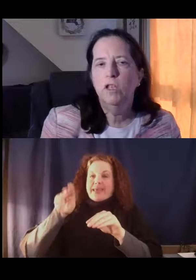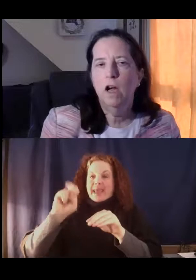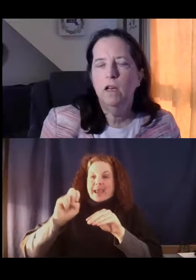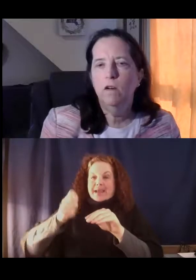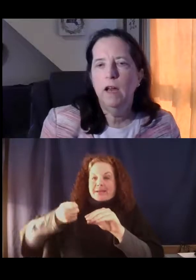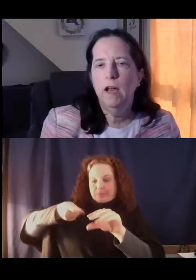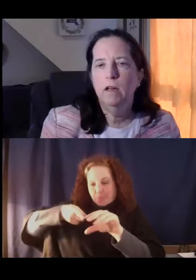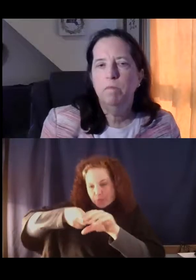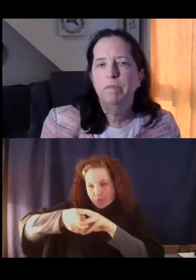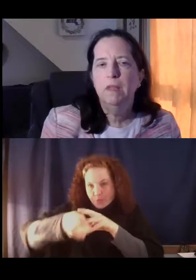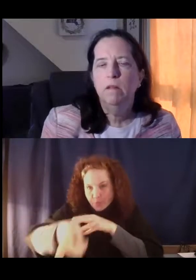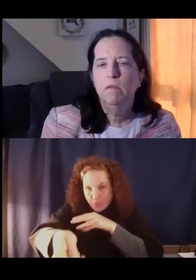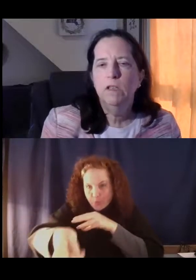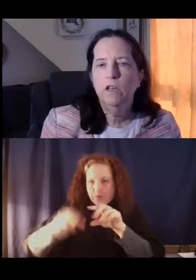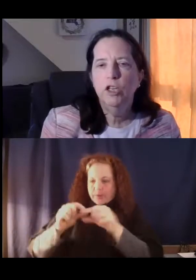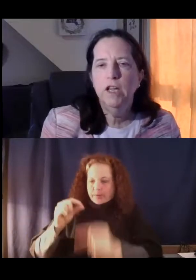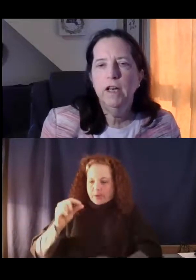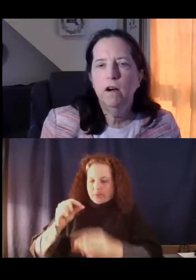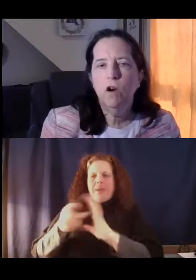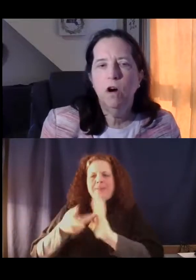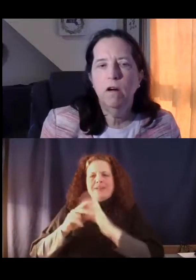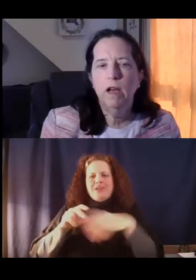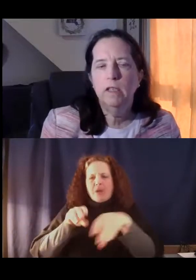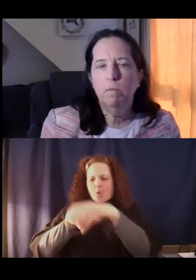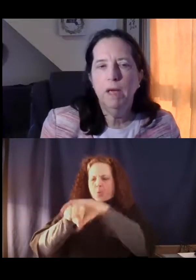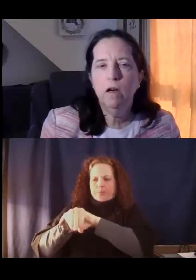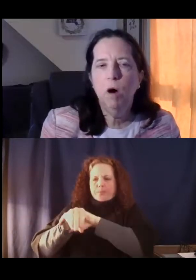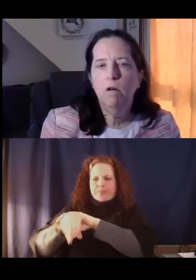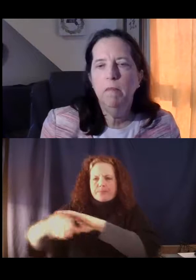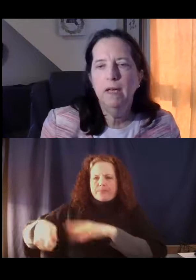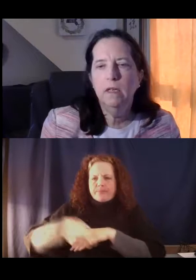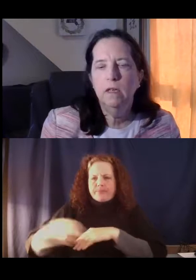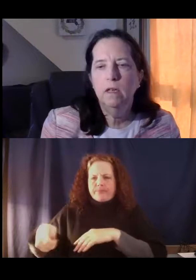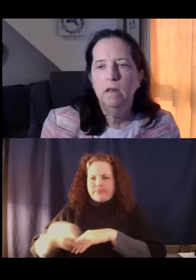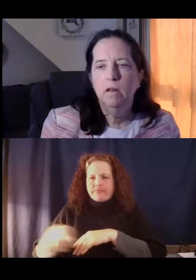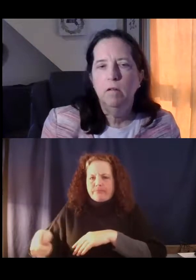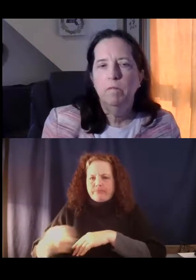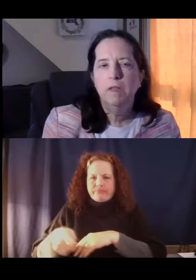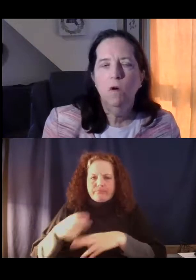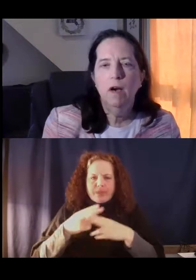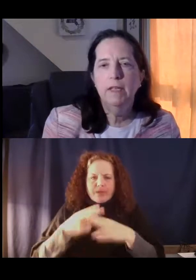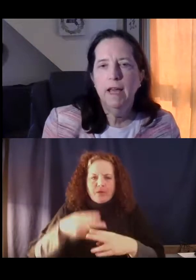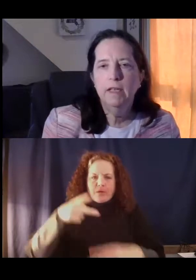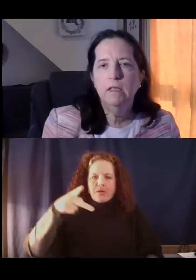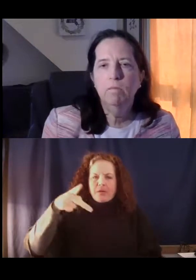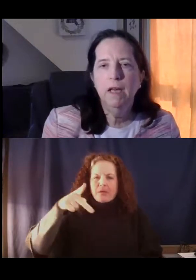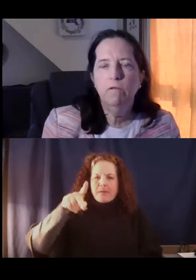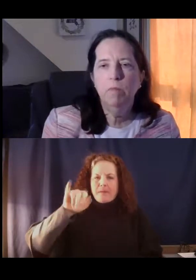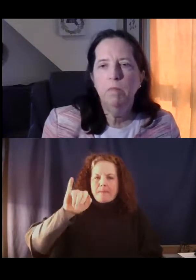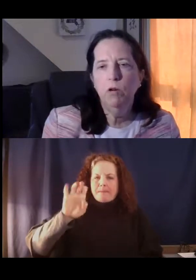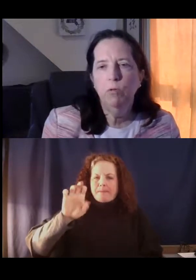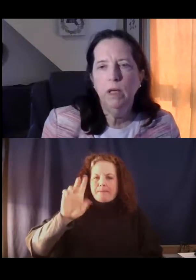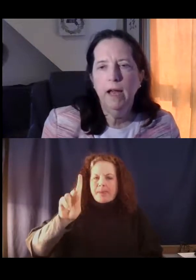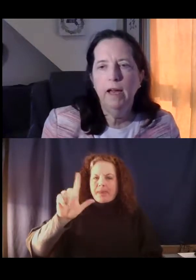with the sock in your hand. There's such a thing now called, it's a pickleball mitt or a tennis mitt